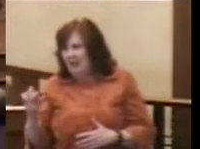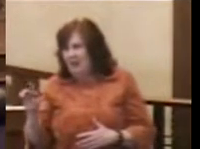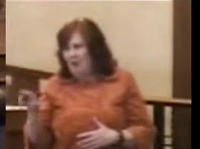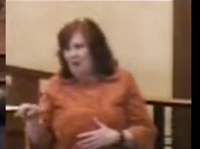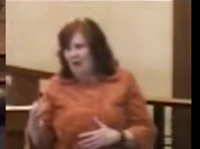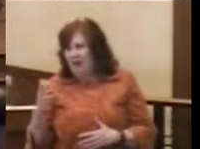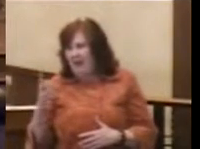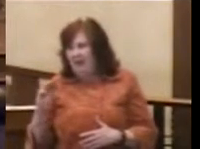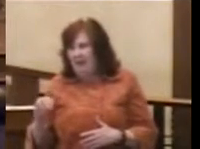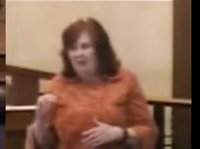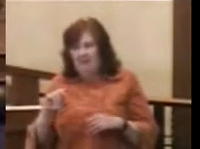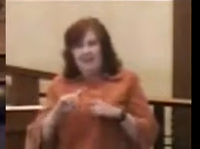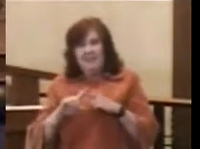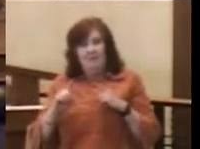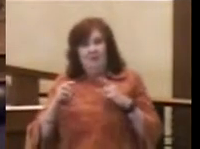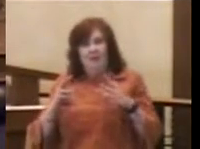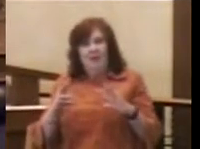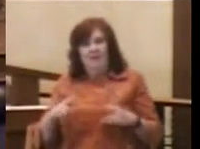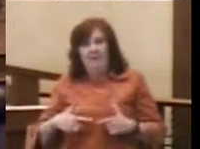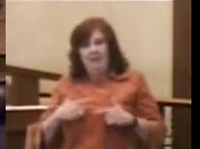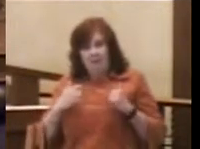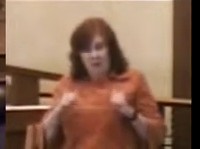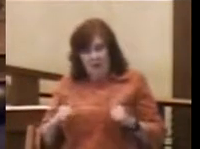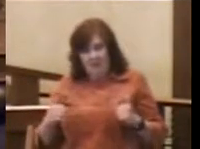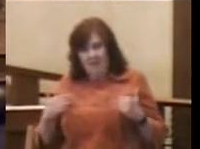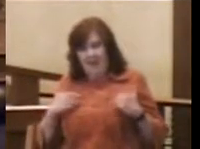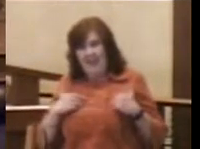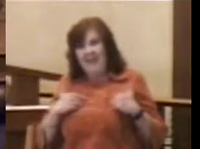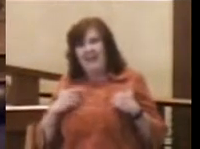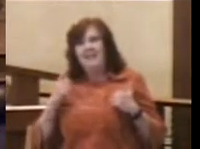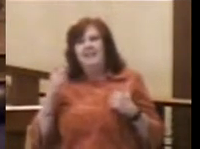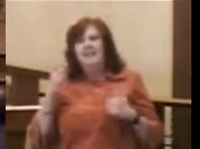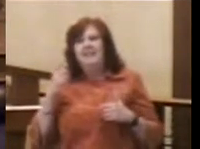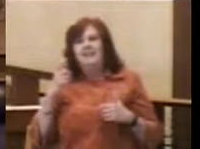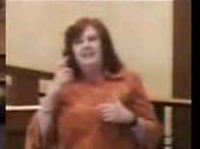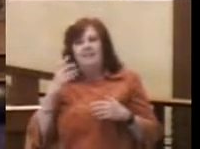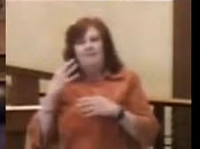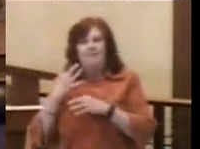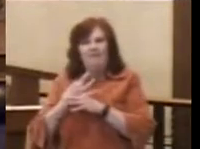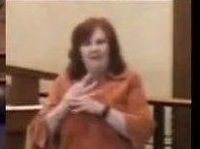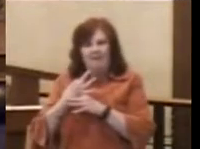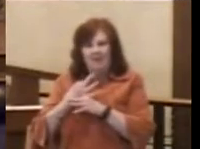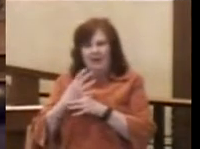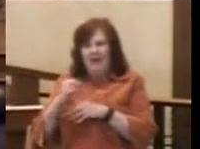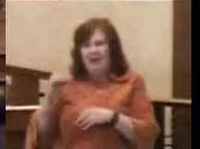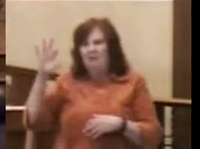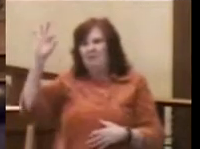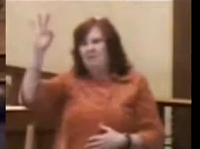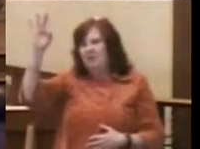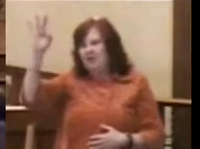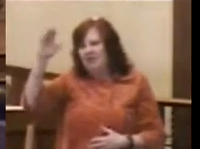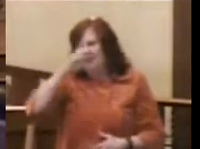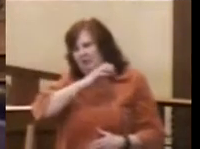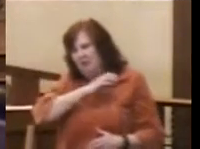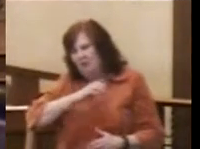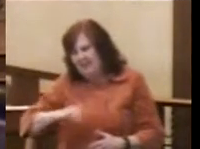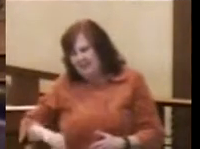more lucrative way of life, which he could have had, in favor of being faithful and preaching Christ.